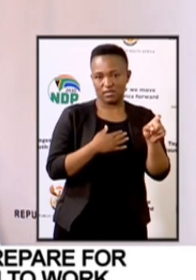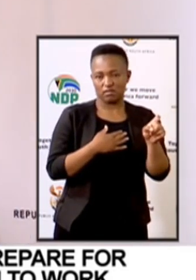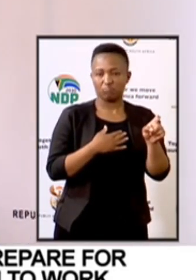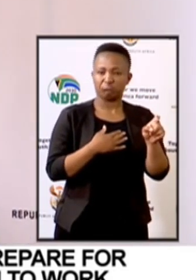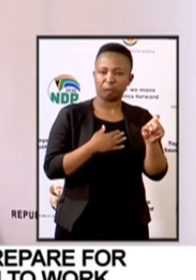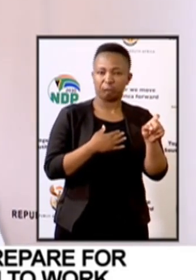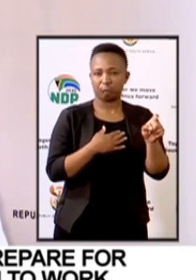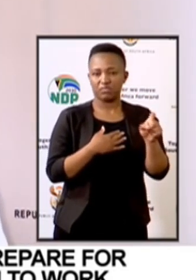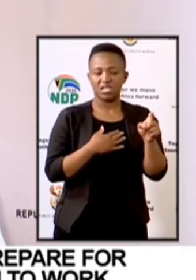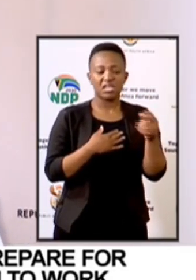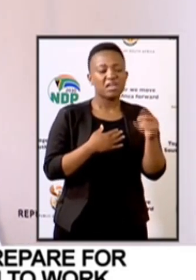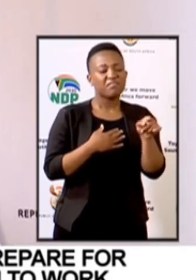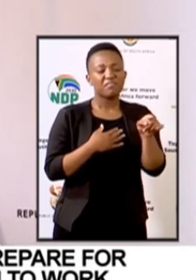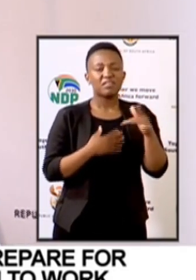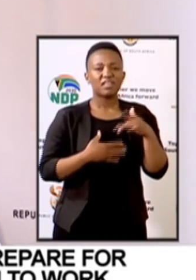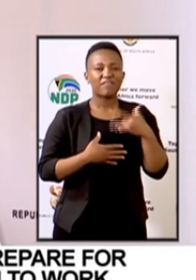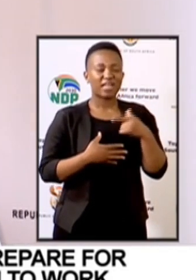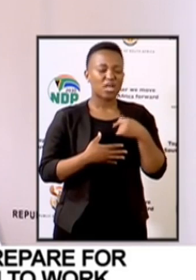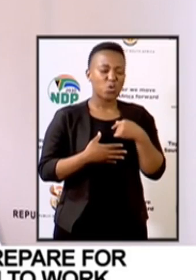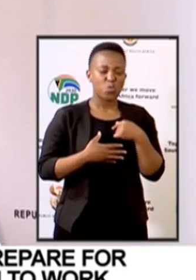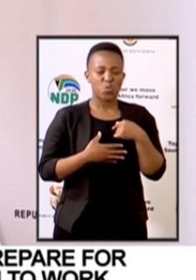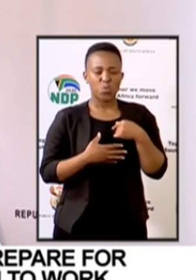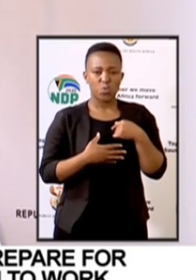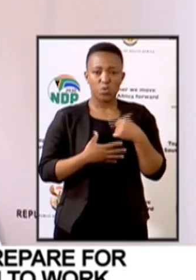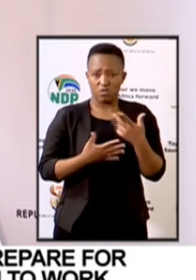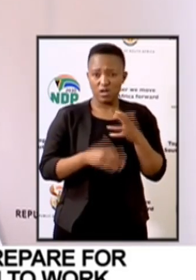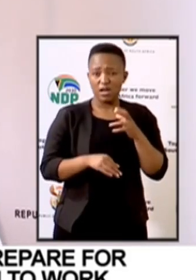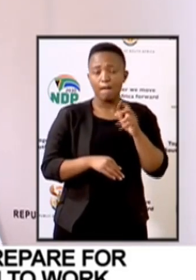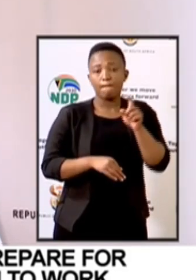feels that there is a particular need